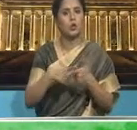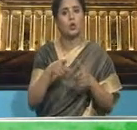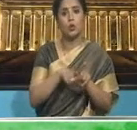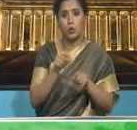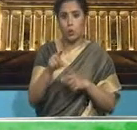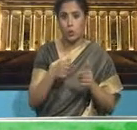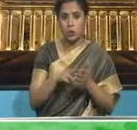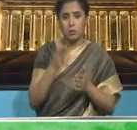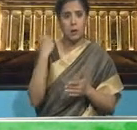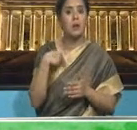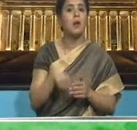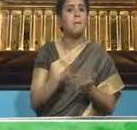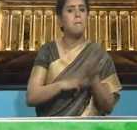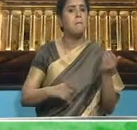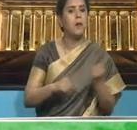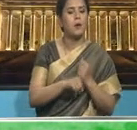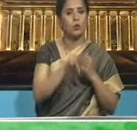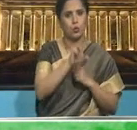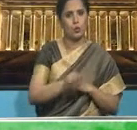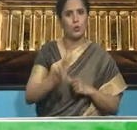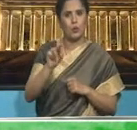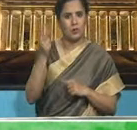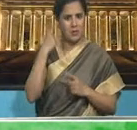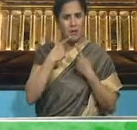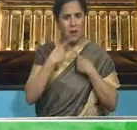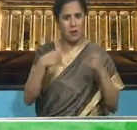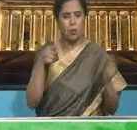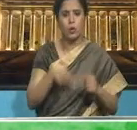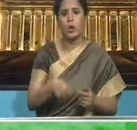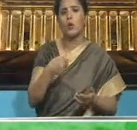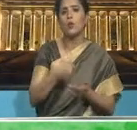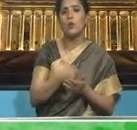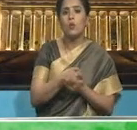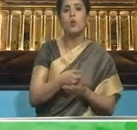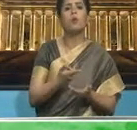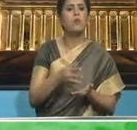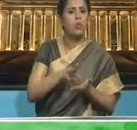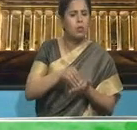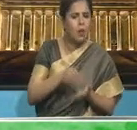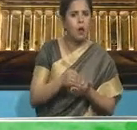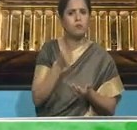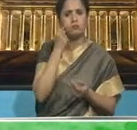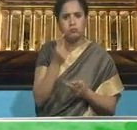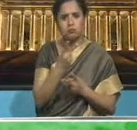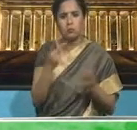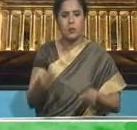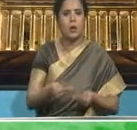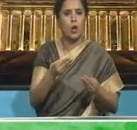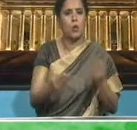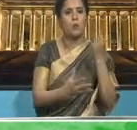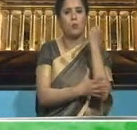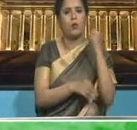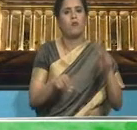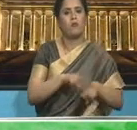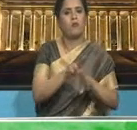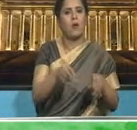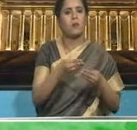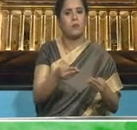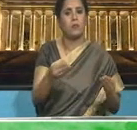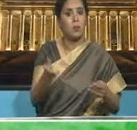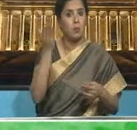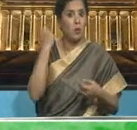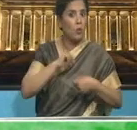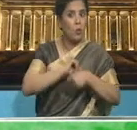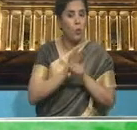March 2020. The government ensured food security for poor families at a time when the country